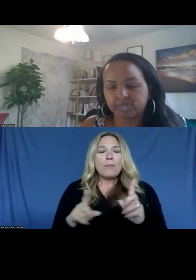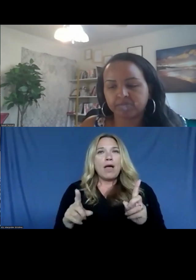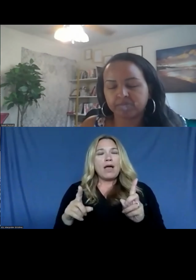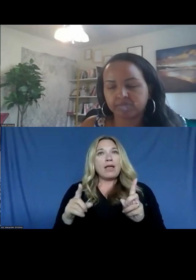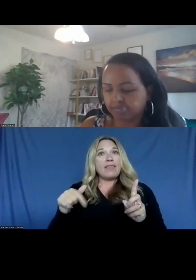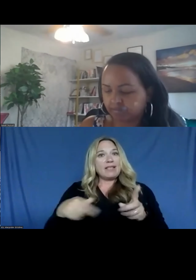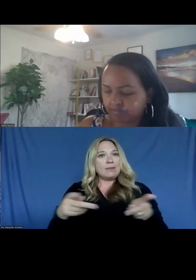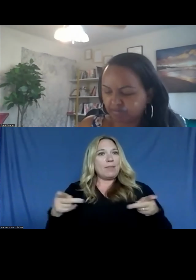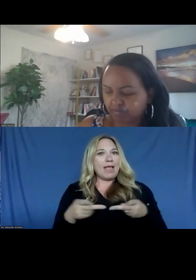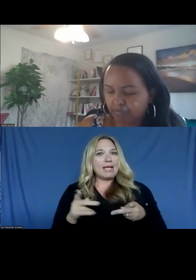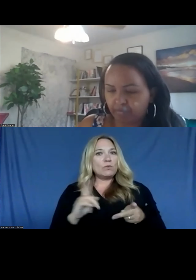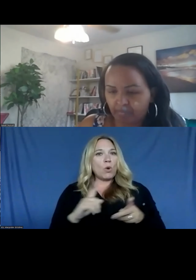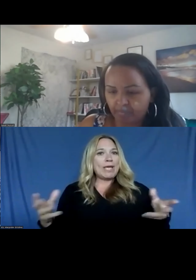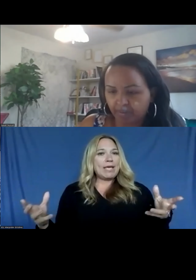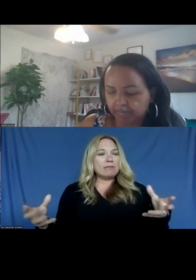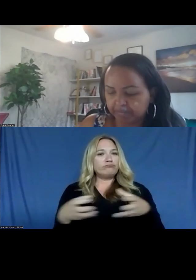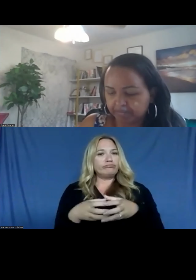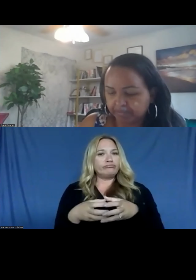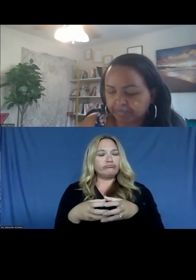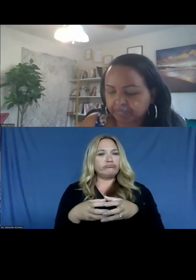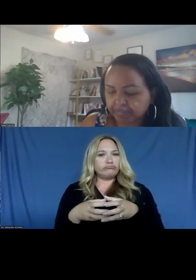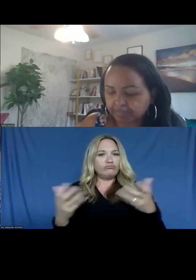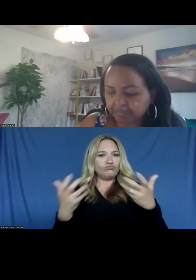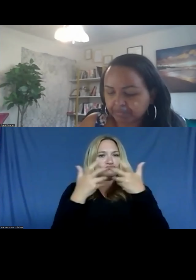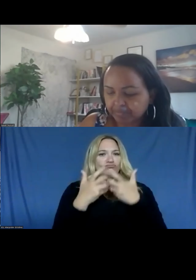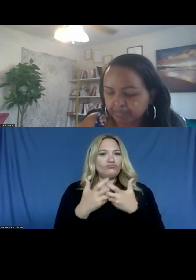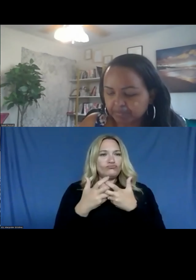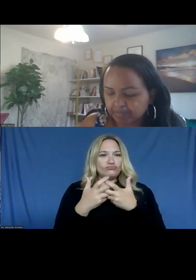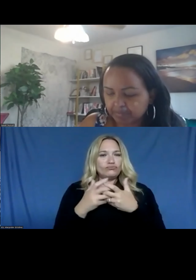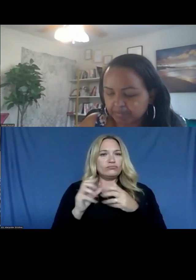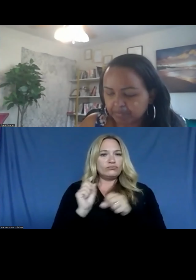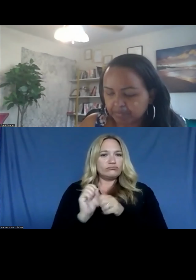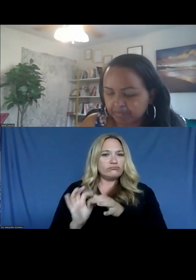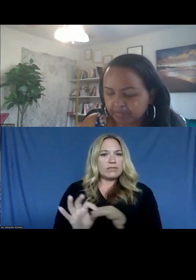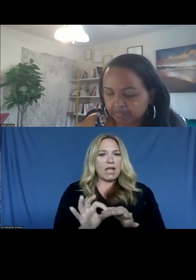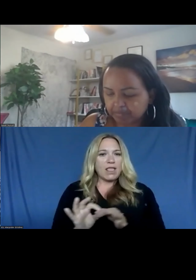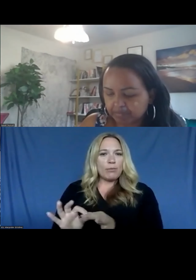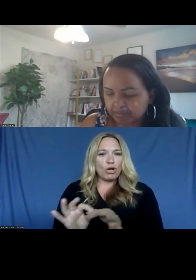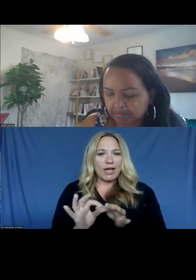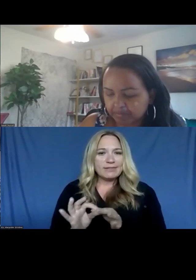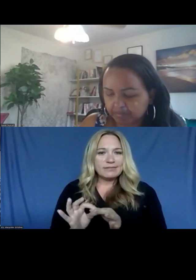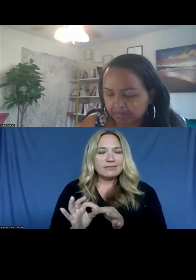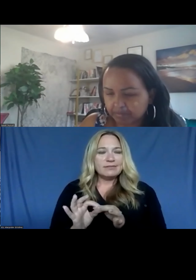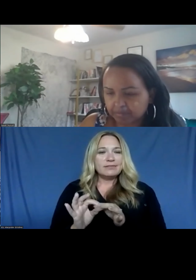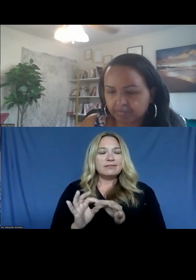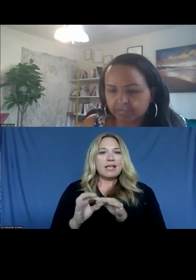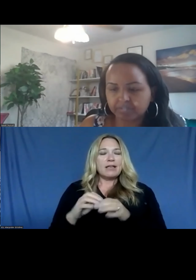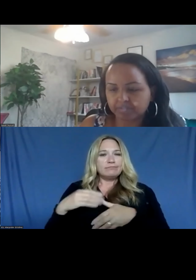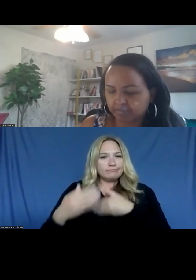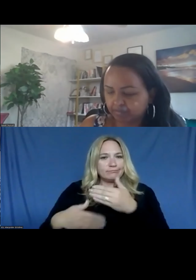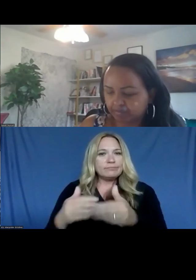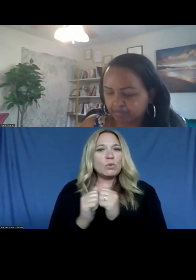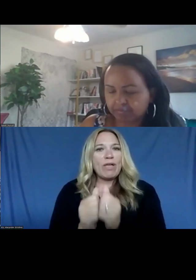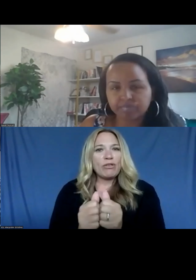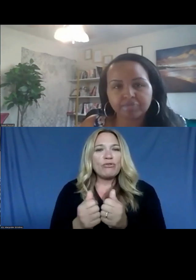together and collaborate and identify areas in which we can move forward together and support each other